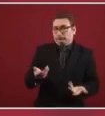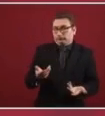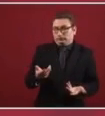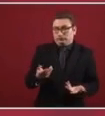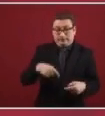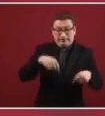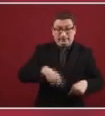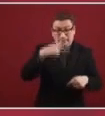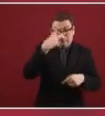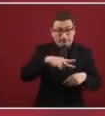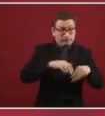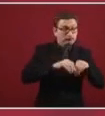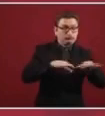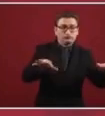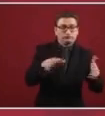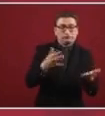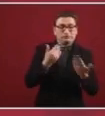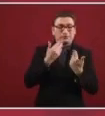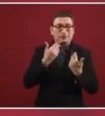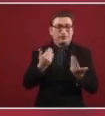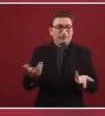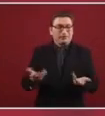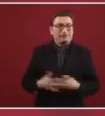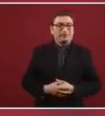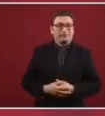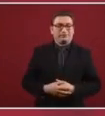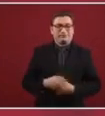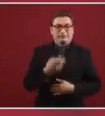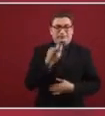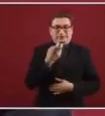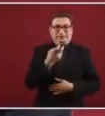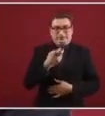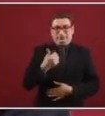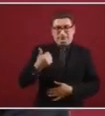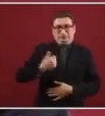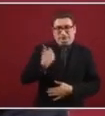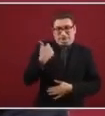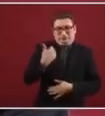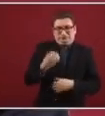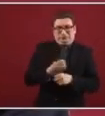en México y esta es la oportunidad.